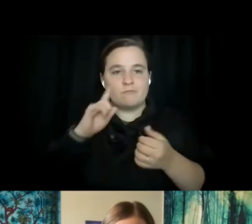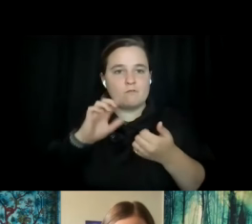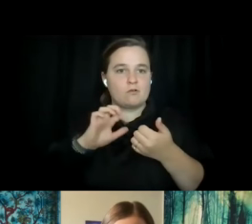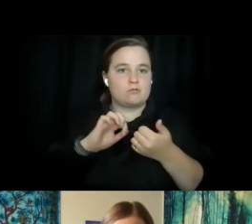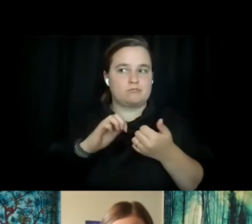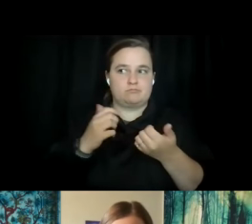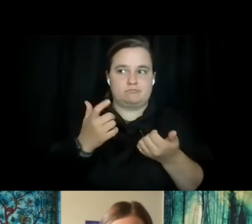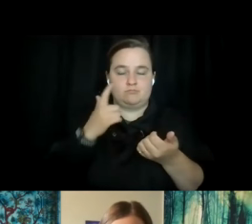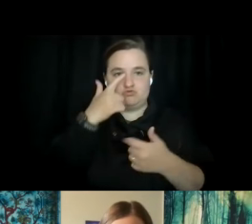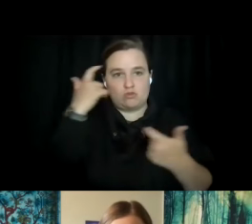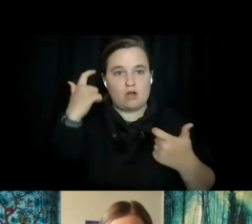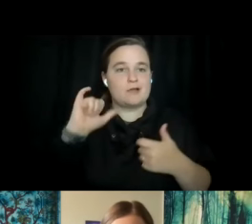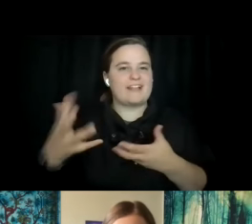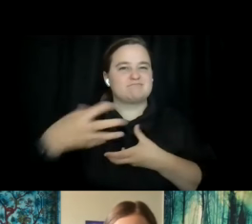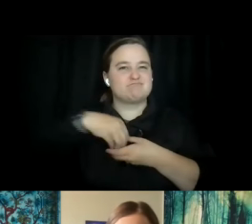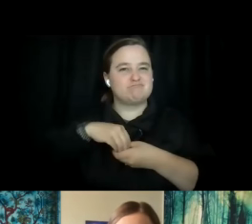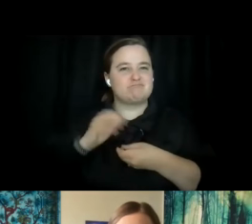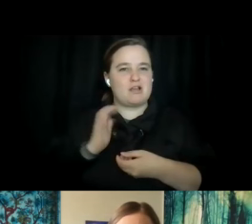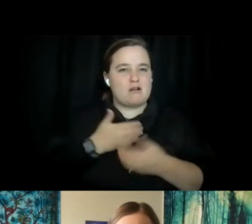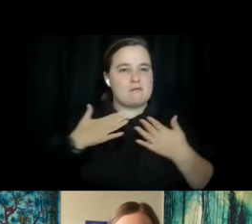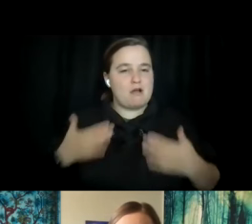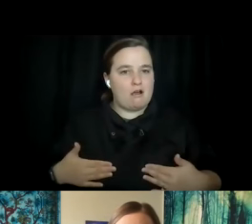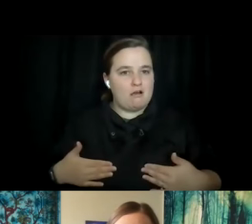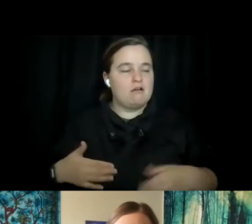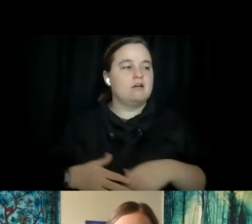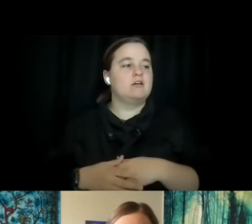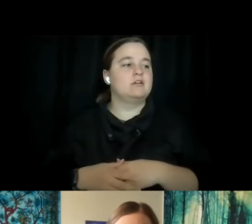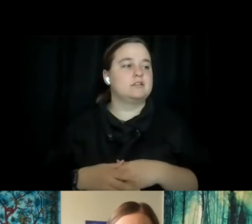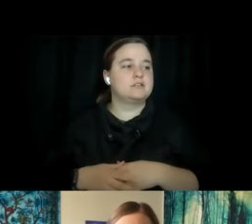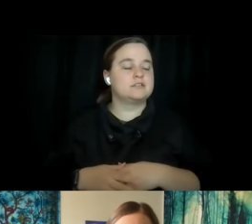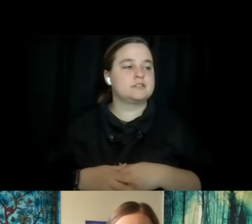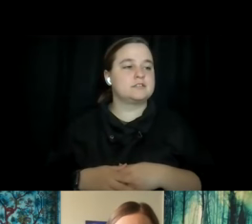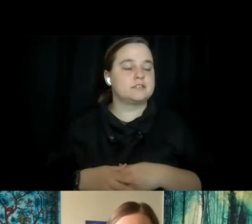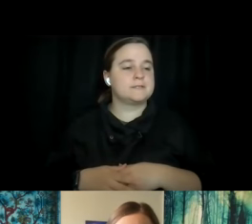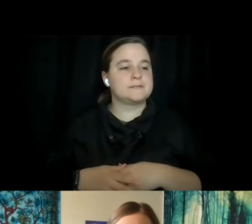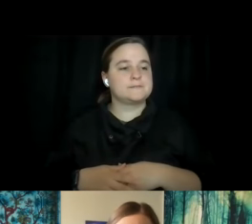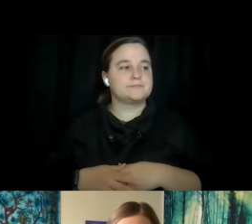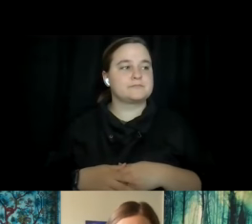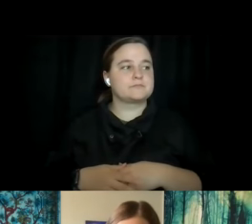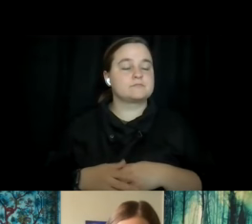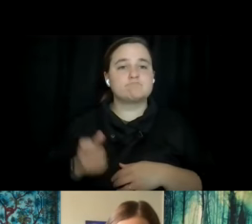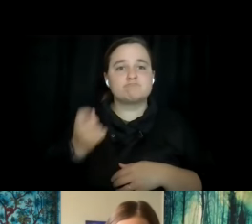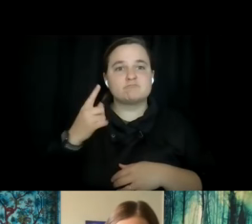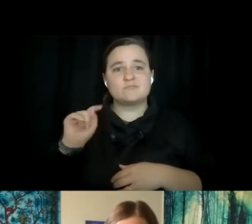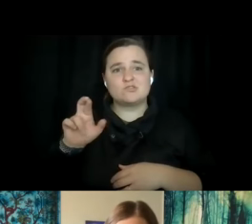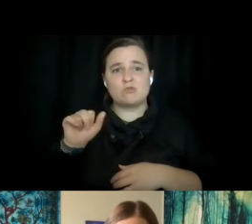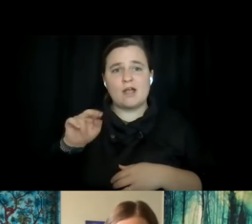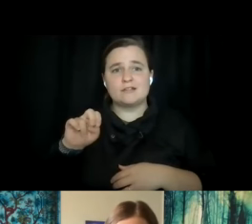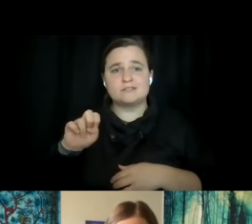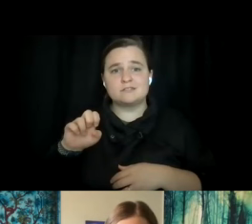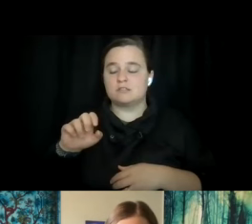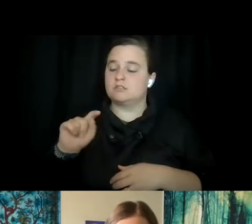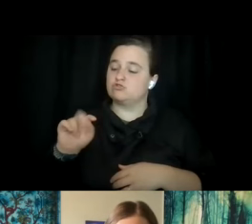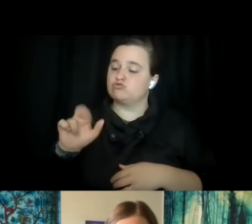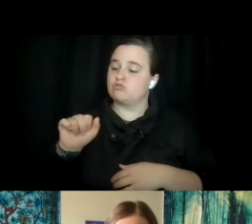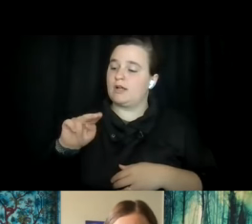trauma is stored in our bodies because they can be like transgenerational. They can be,